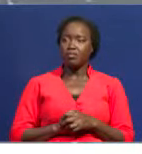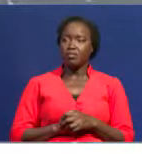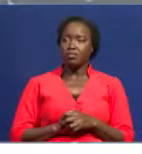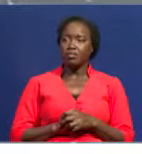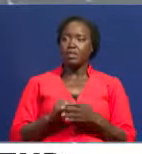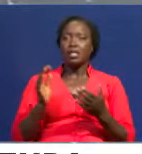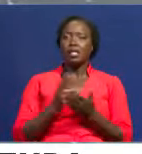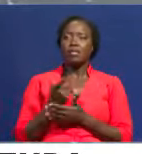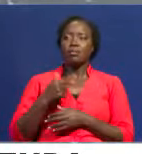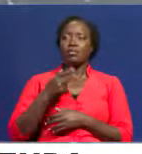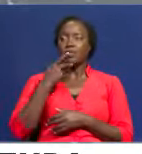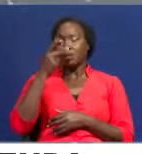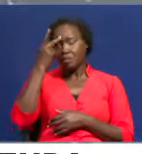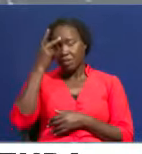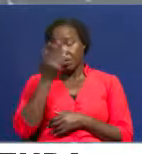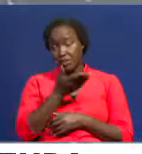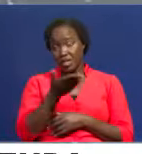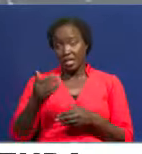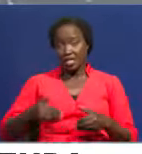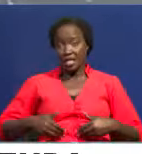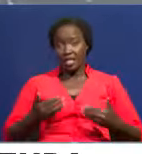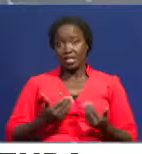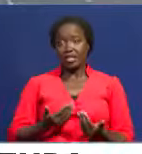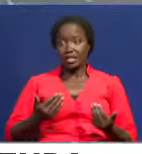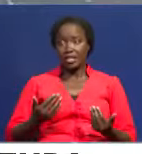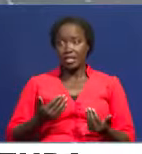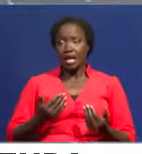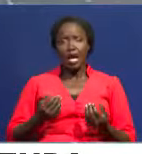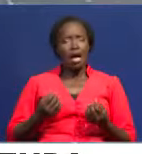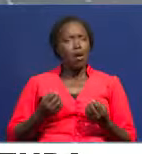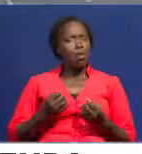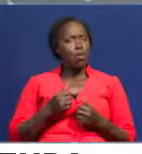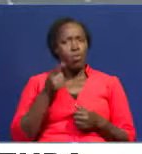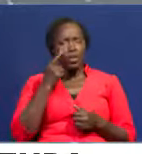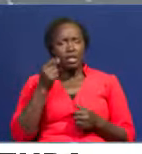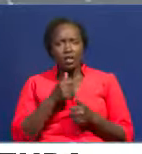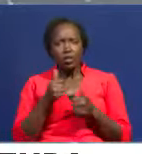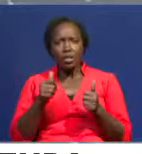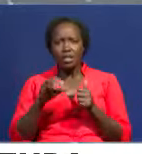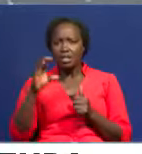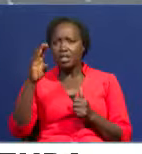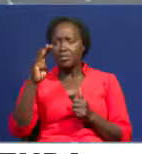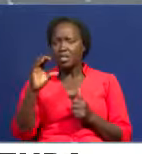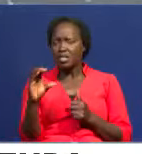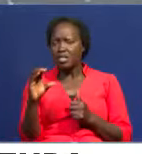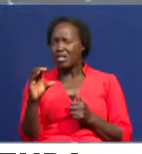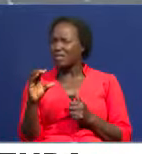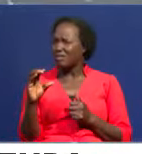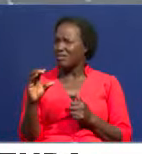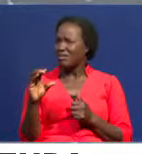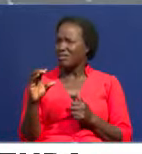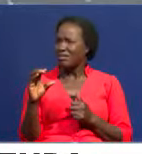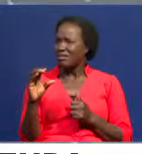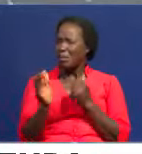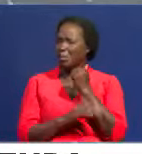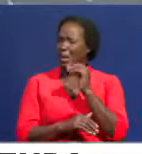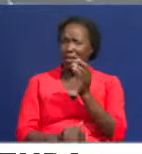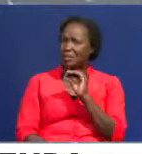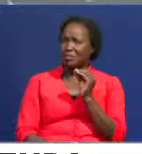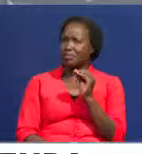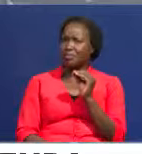Some of us, we are parents of these young kids. We have seen pretty much well, we can say, the CBC model is not a bad